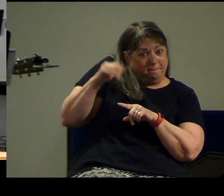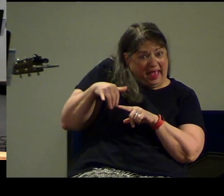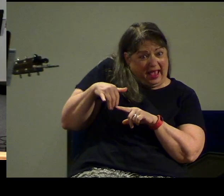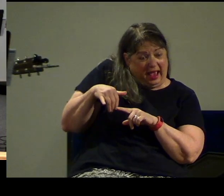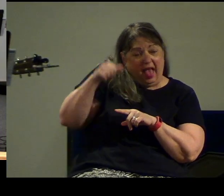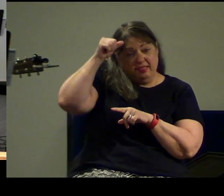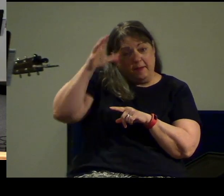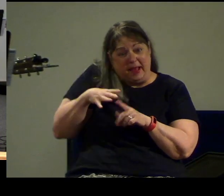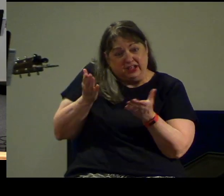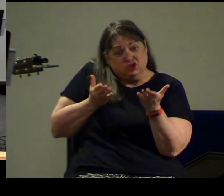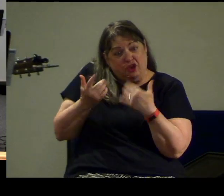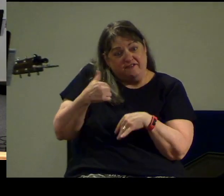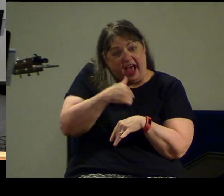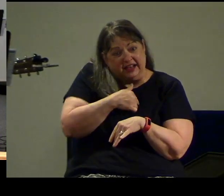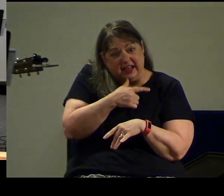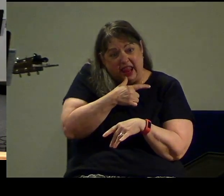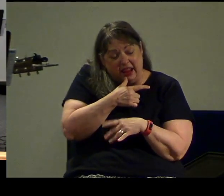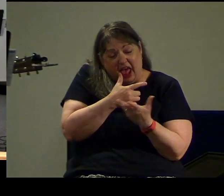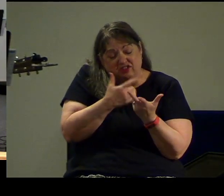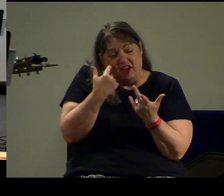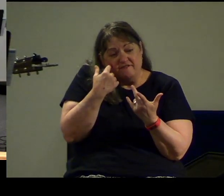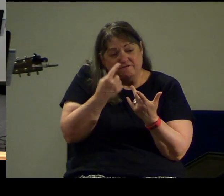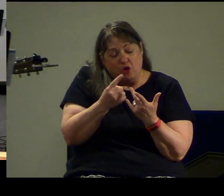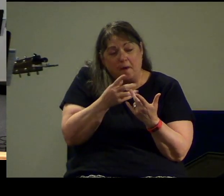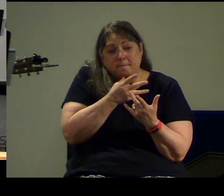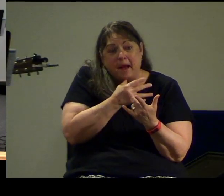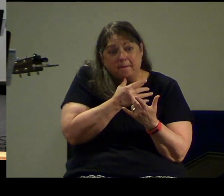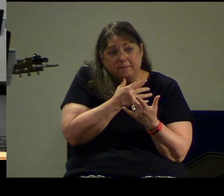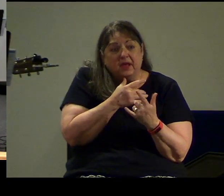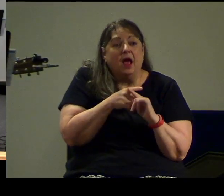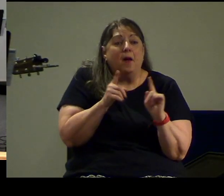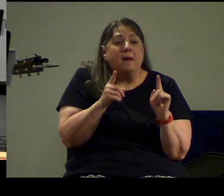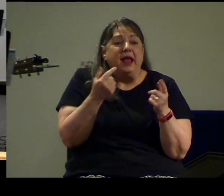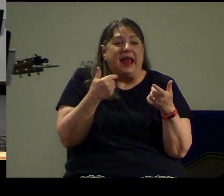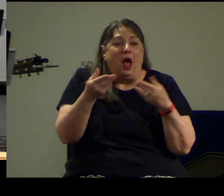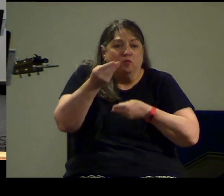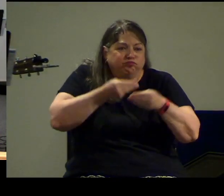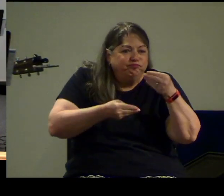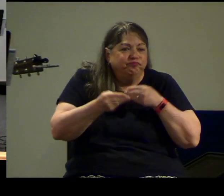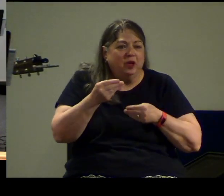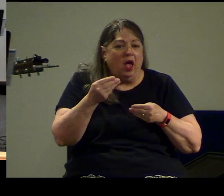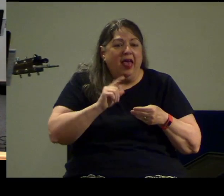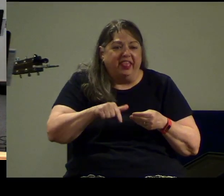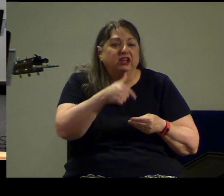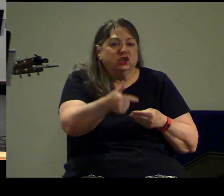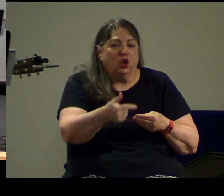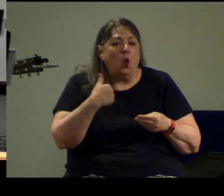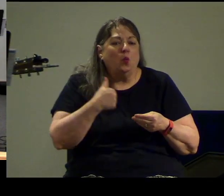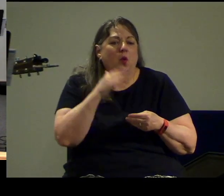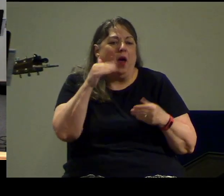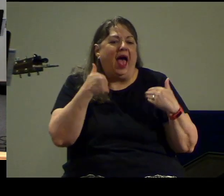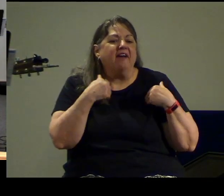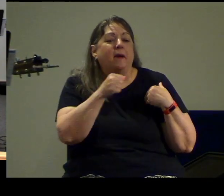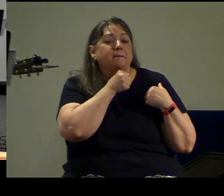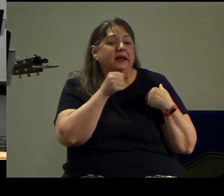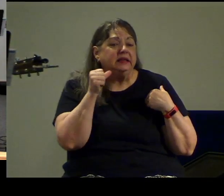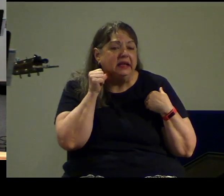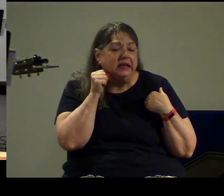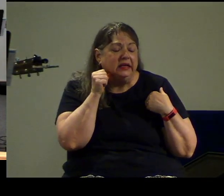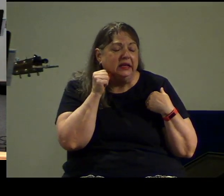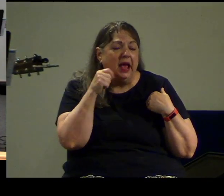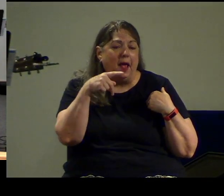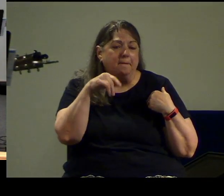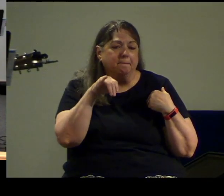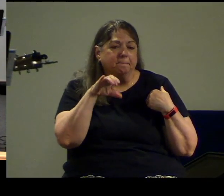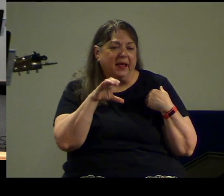moms, we want to do something special for them. And so we are having a Father's Day picnic type meal. And